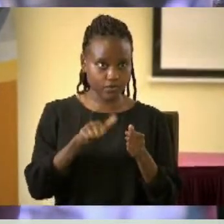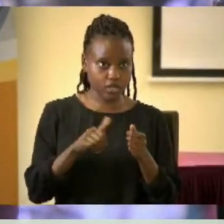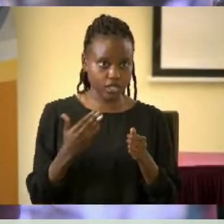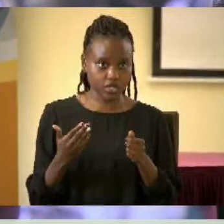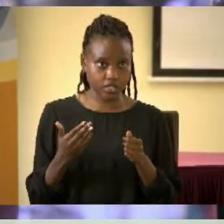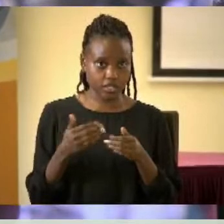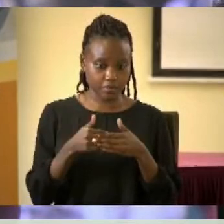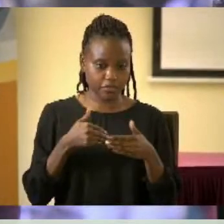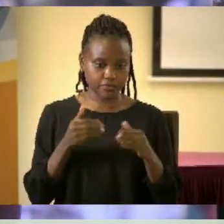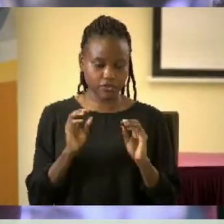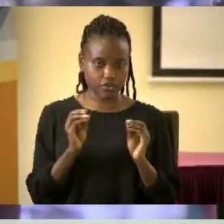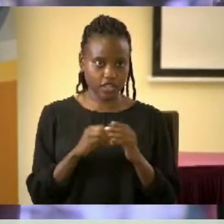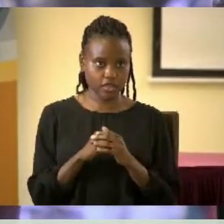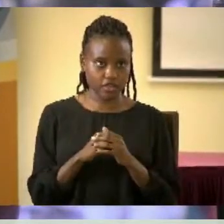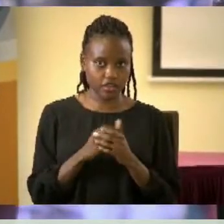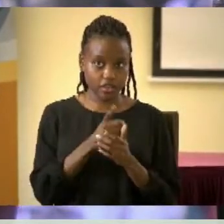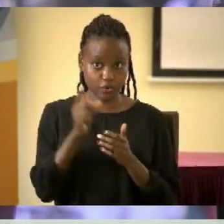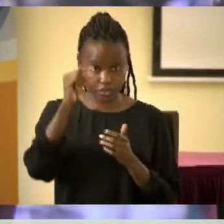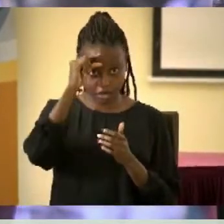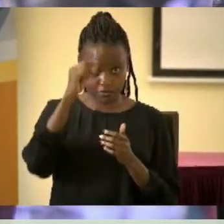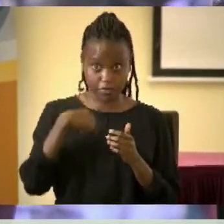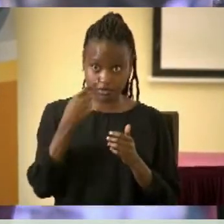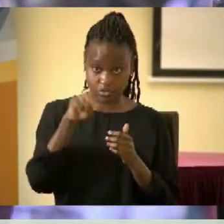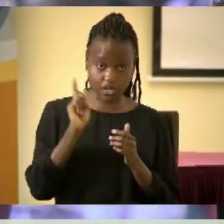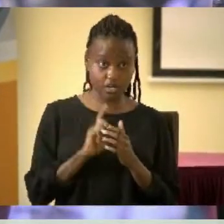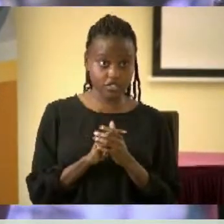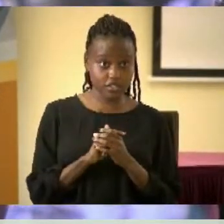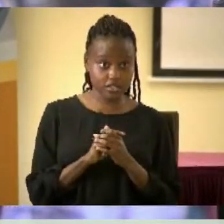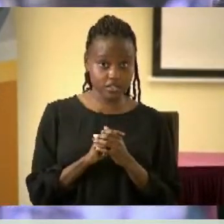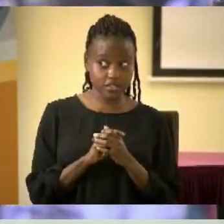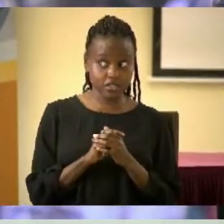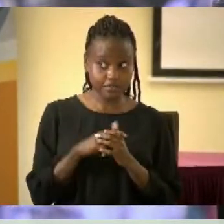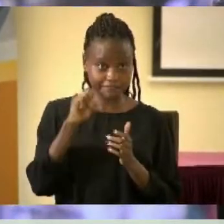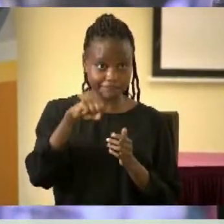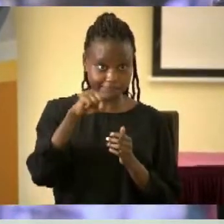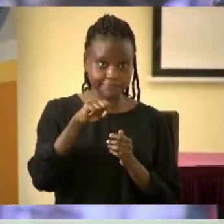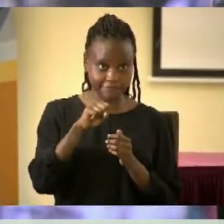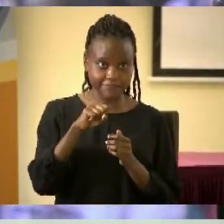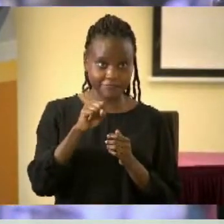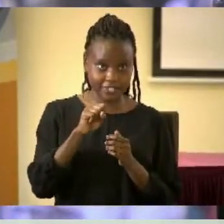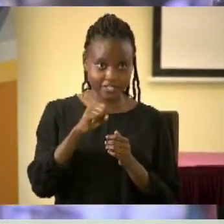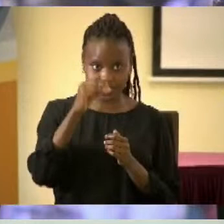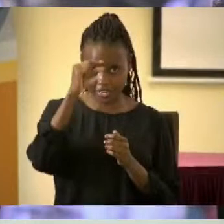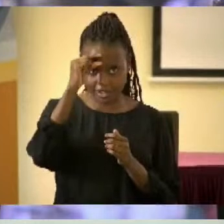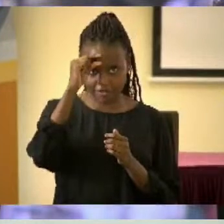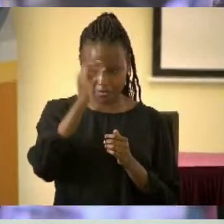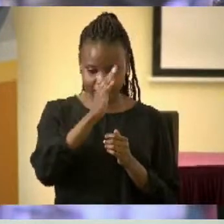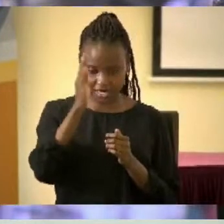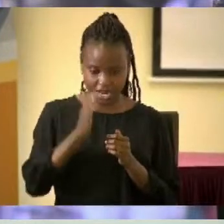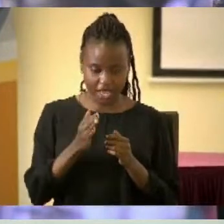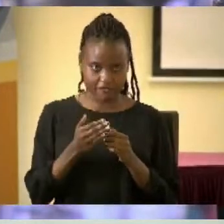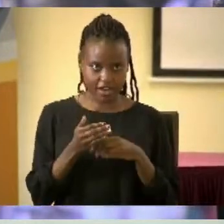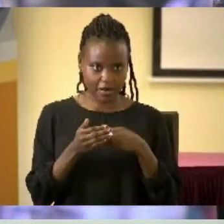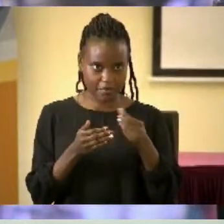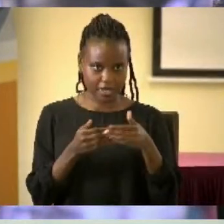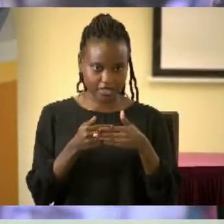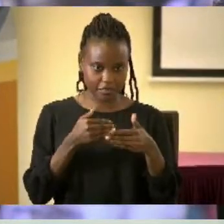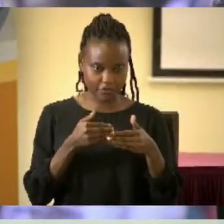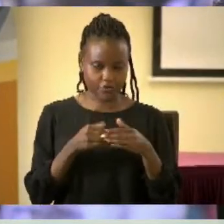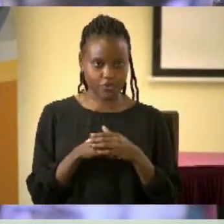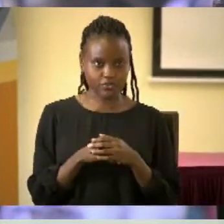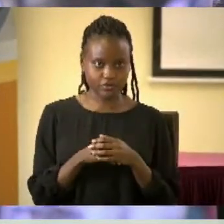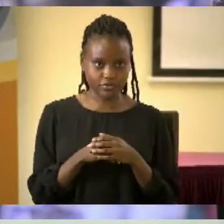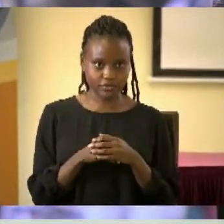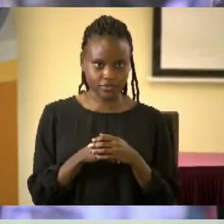upfront. Those in government, am I right? Yes, government just never pays for anything upfront. But looking